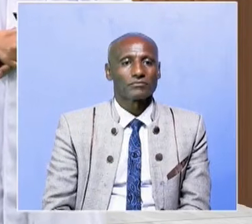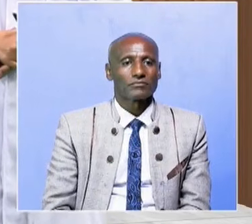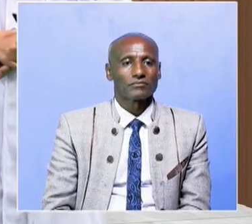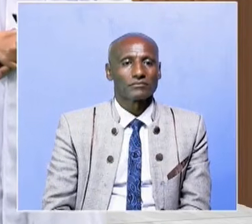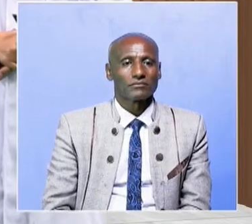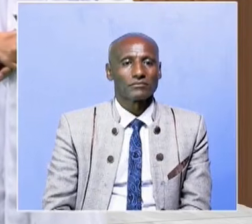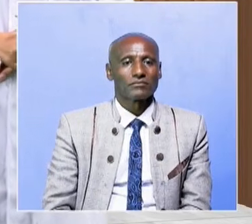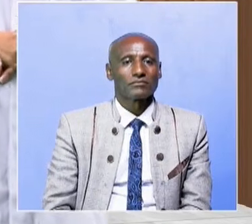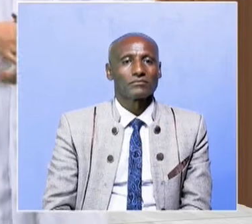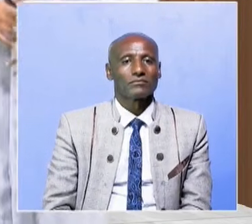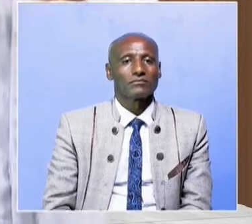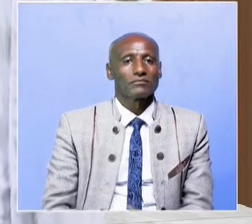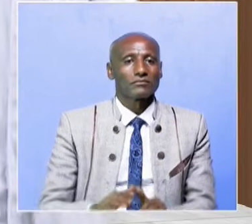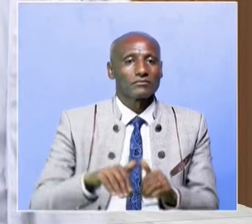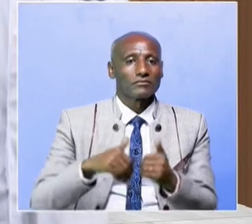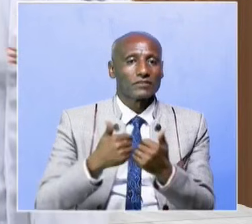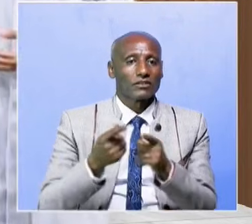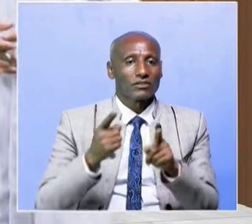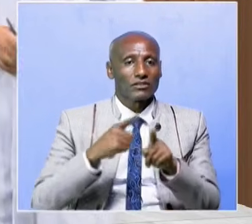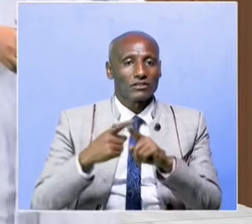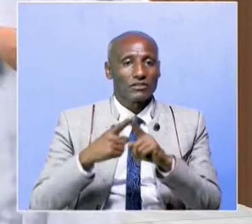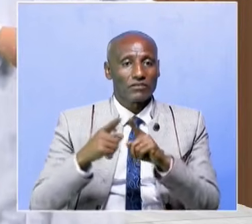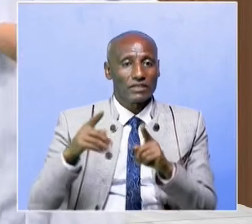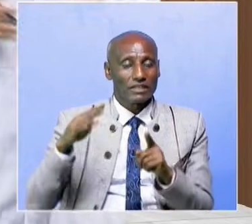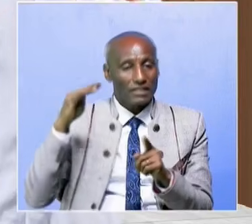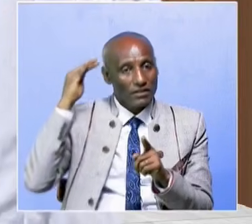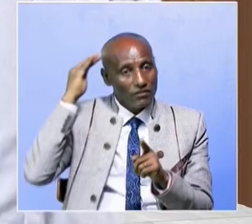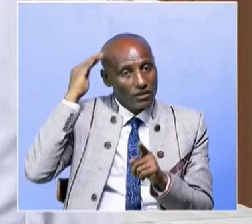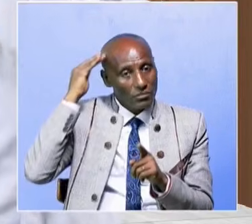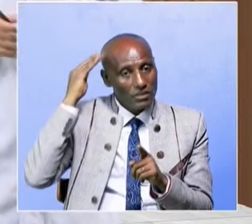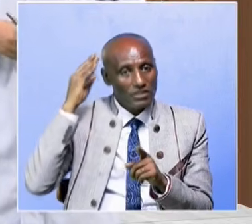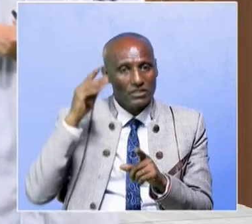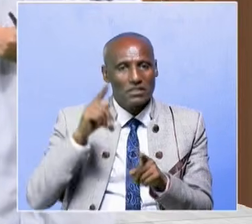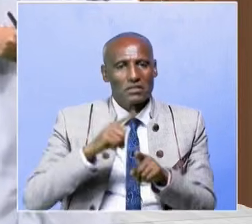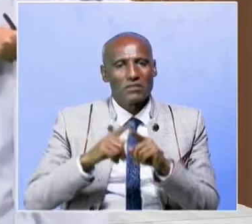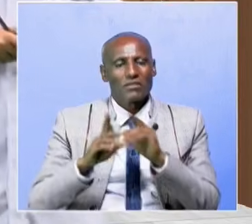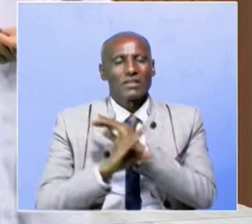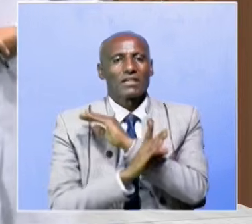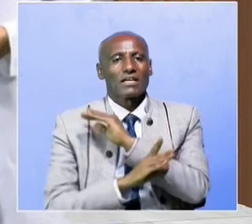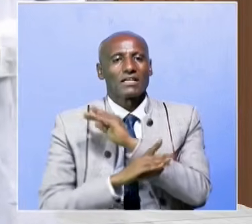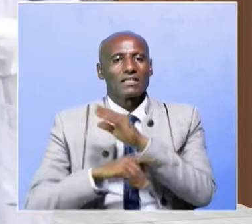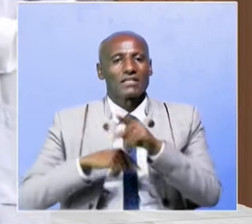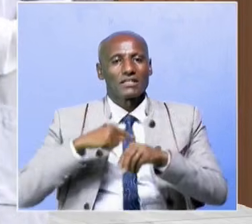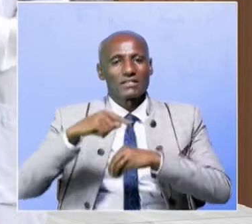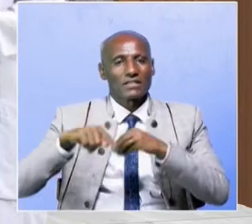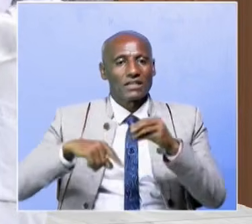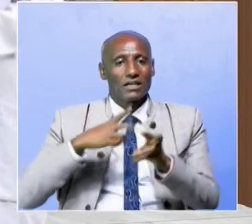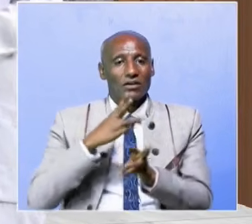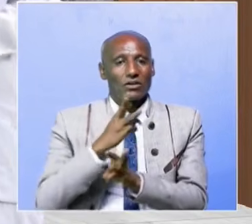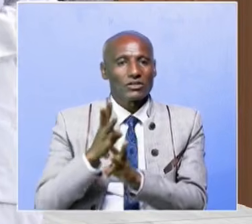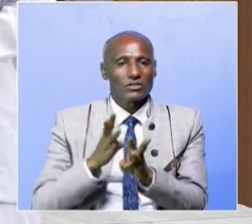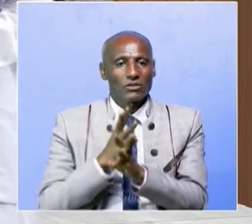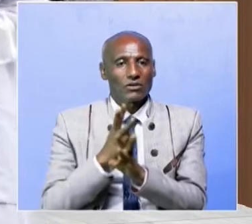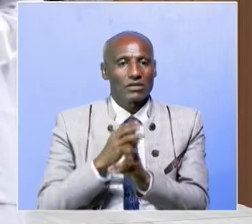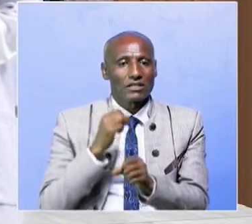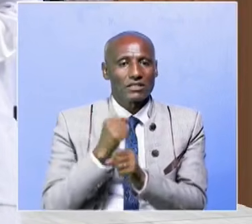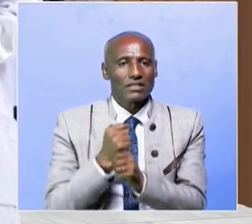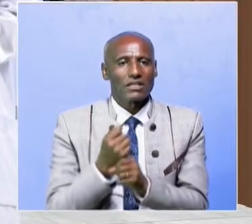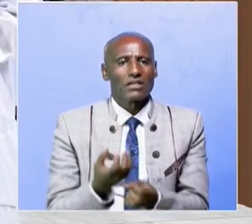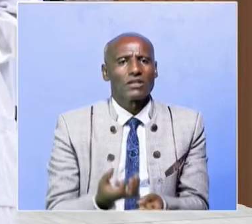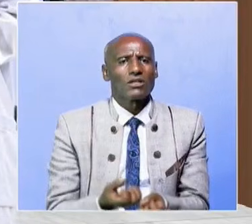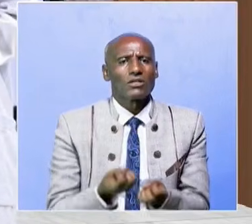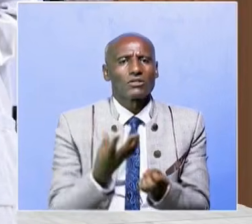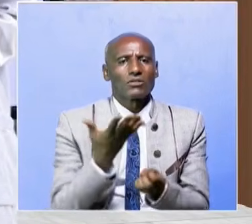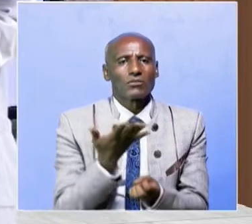I talked about how different governments and different countries around the world have done so much to protect